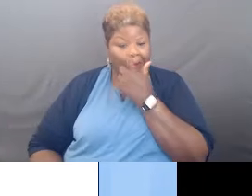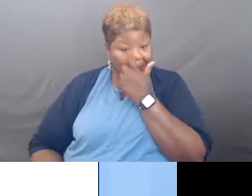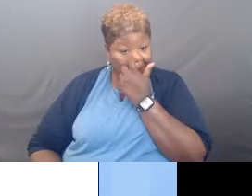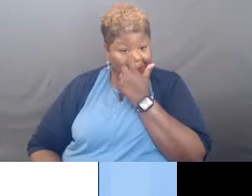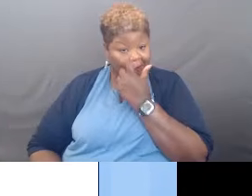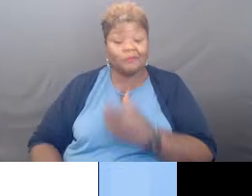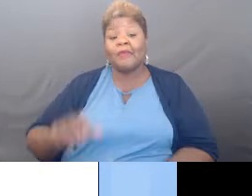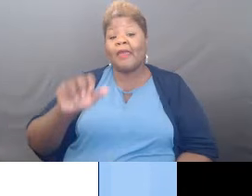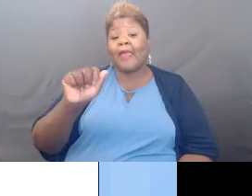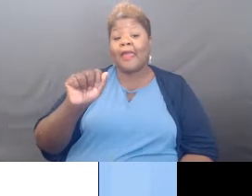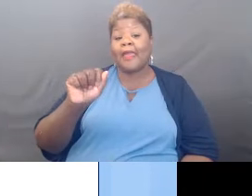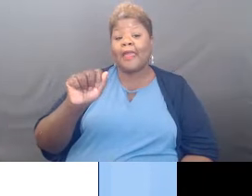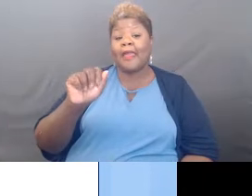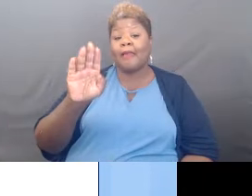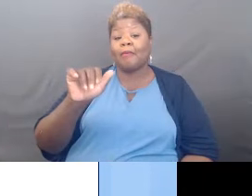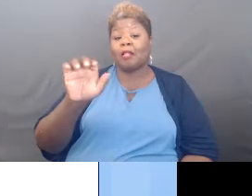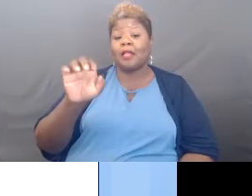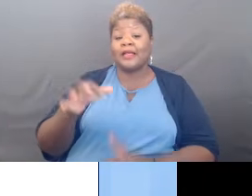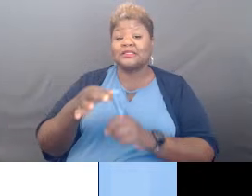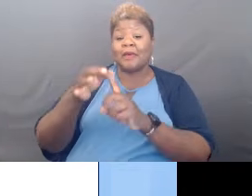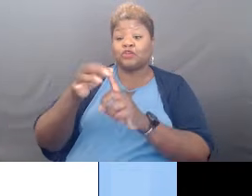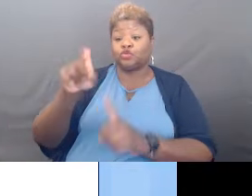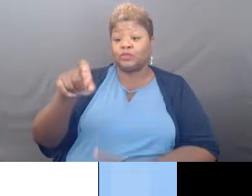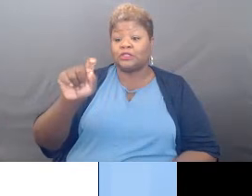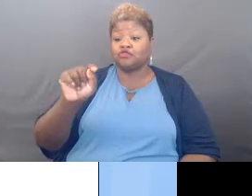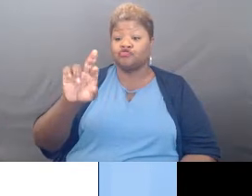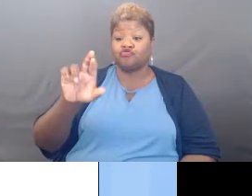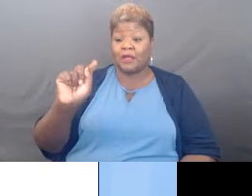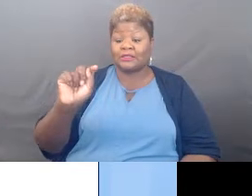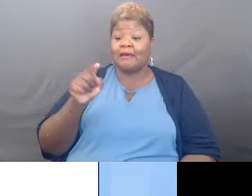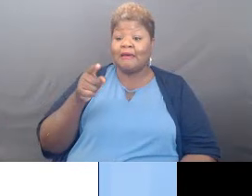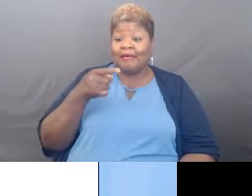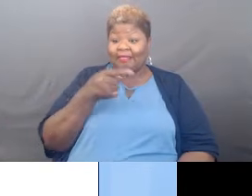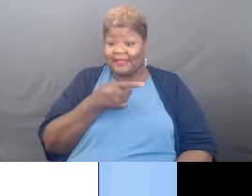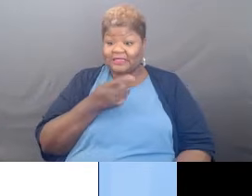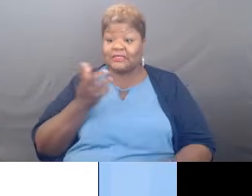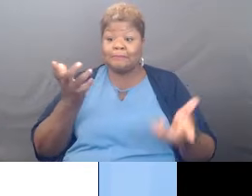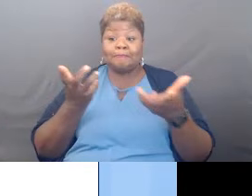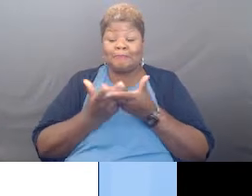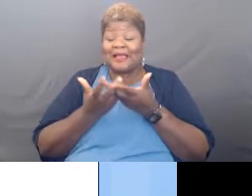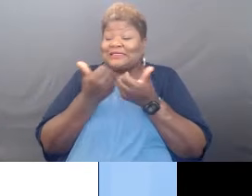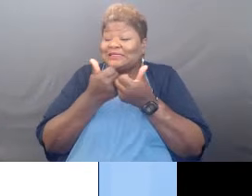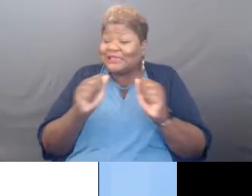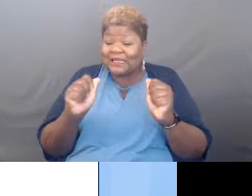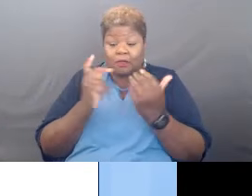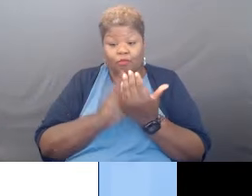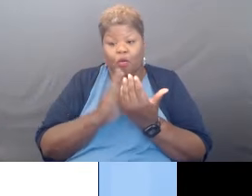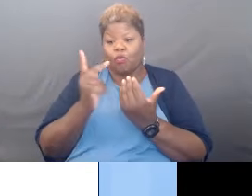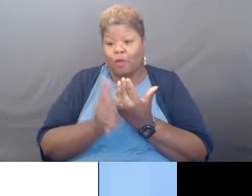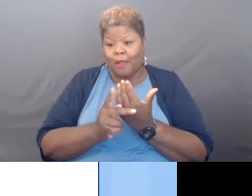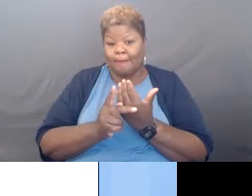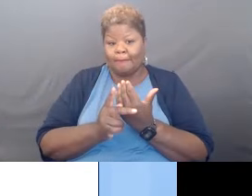So AZ, ABLE, and Special Needs Trust. And once again, this coincides with basically any ABLE program and Special Needs